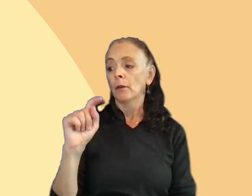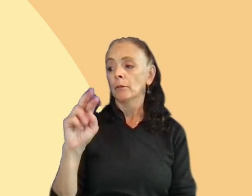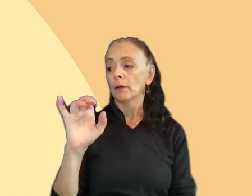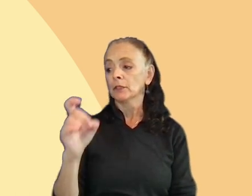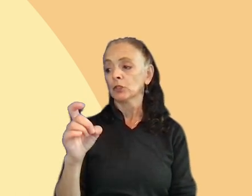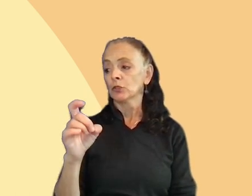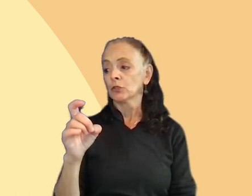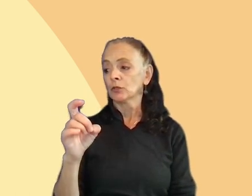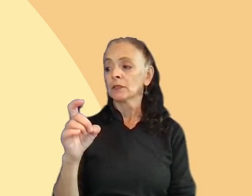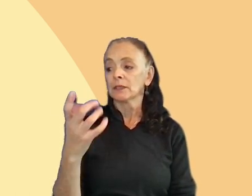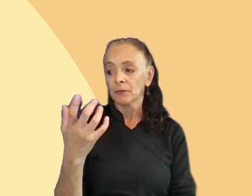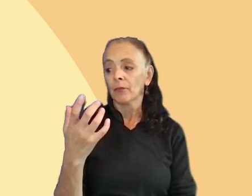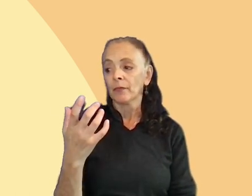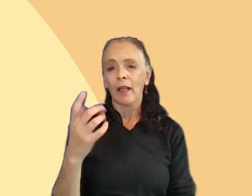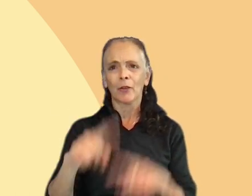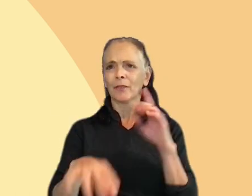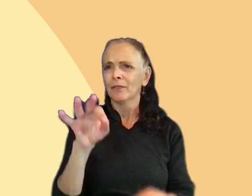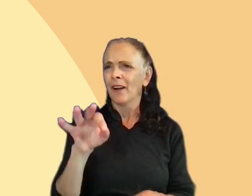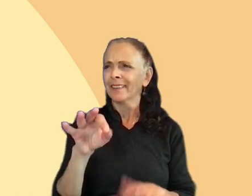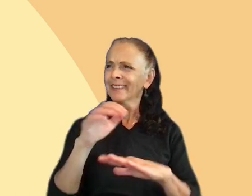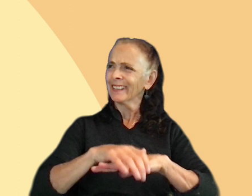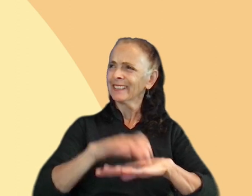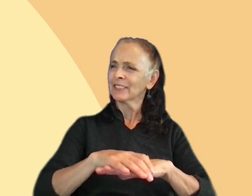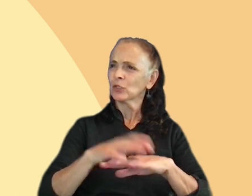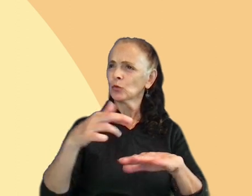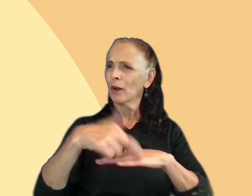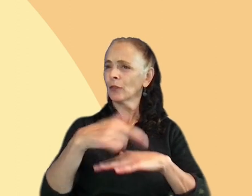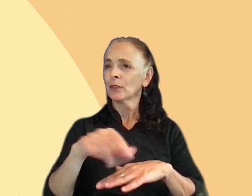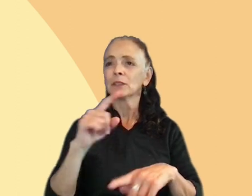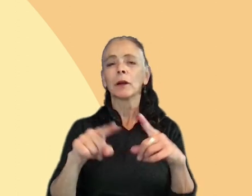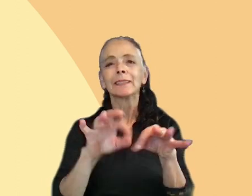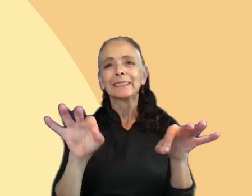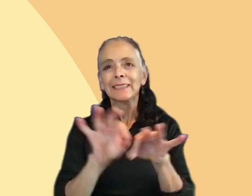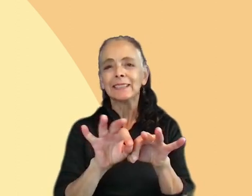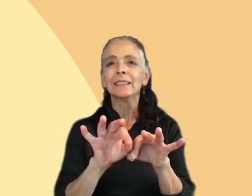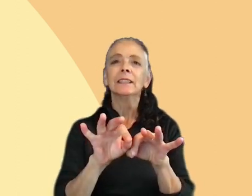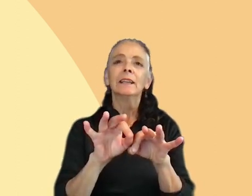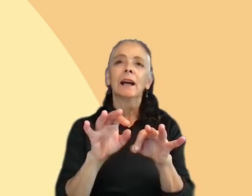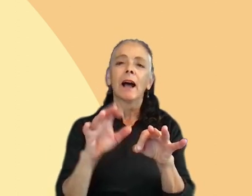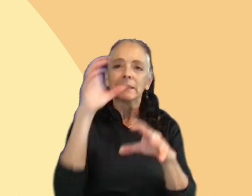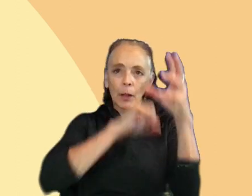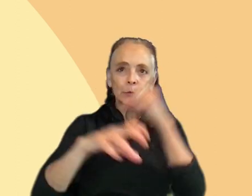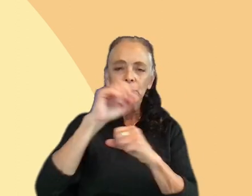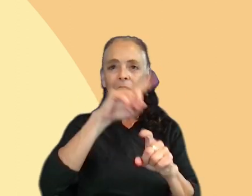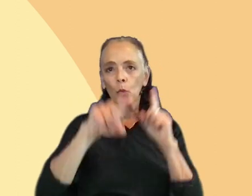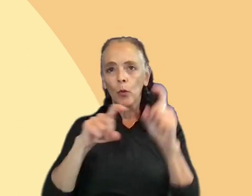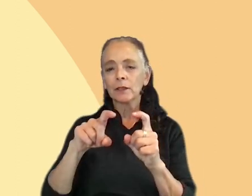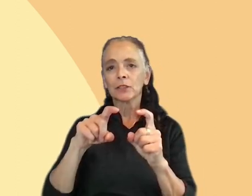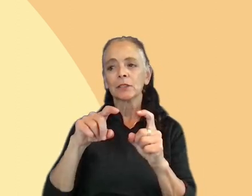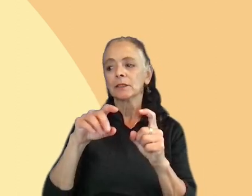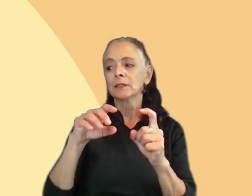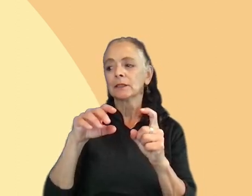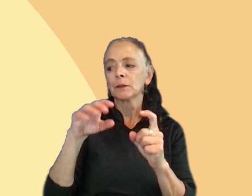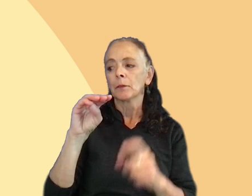uh i couldn't find any reference in english but it's uh certainties assumptions and questions matrix so we listed everything that